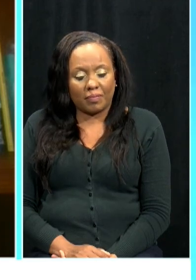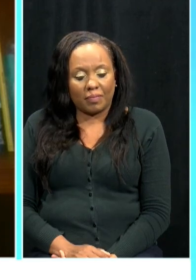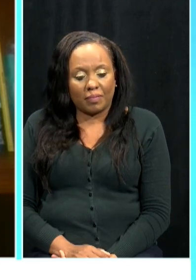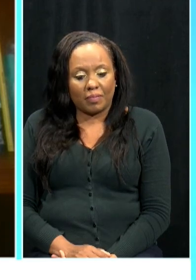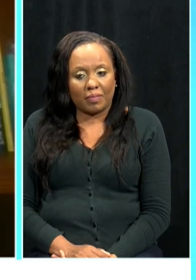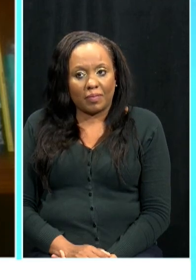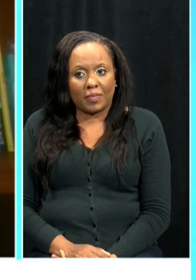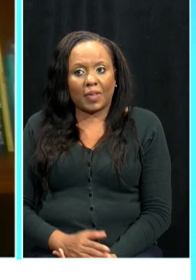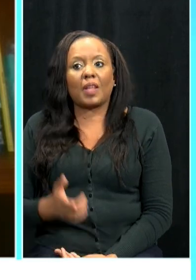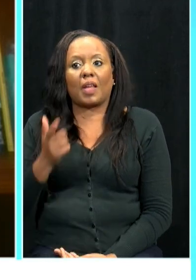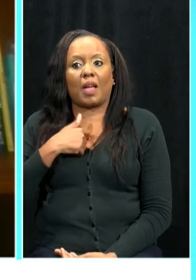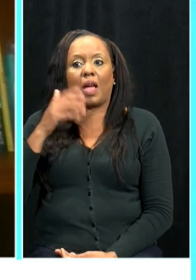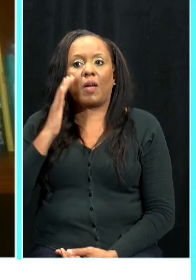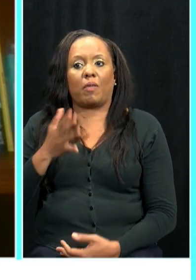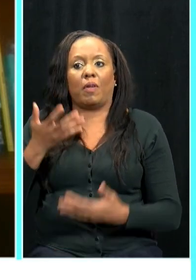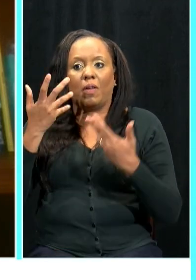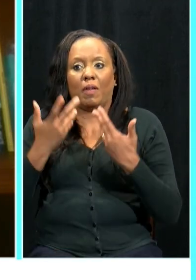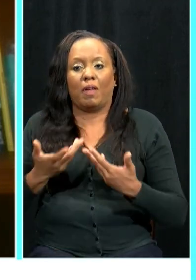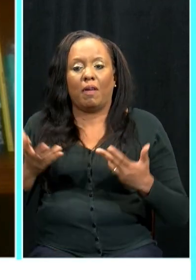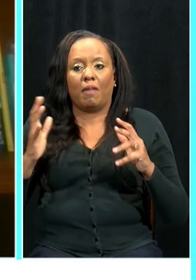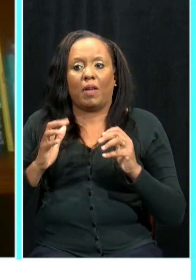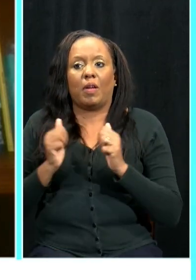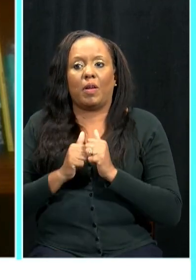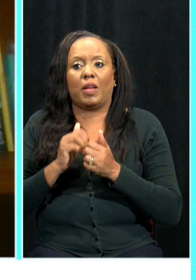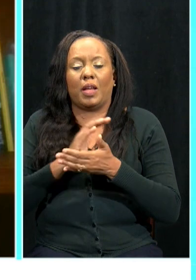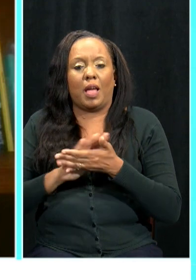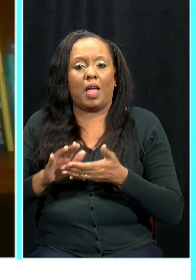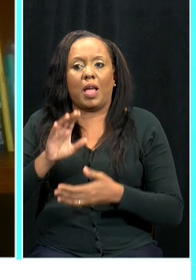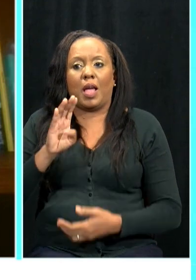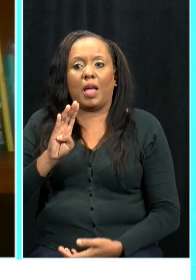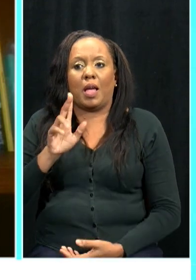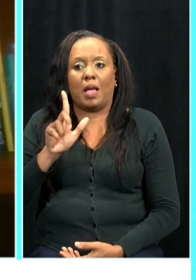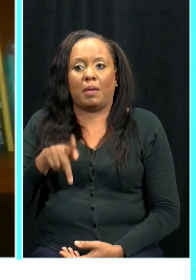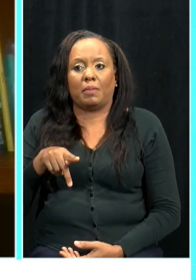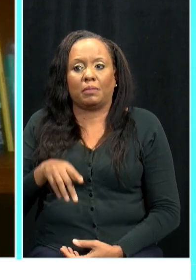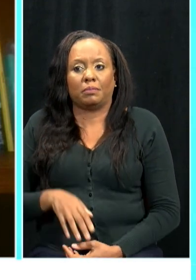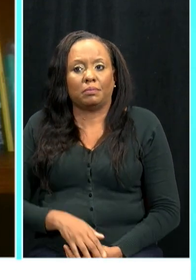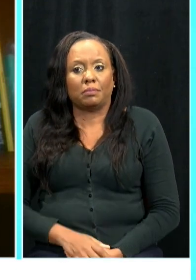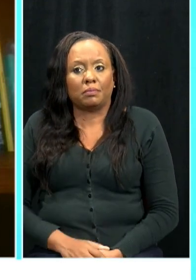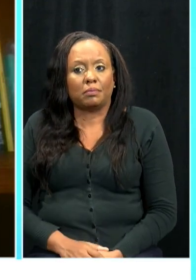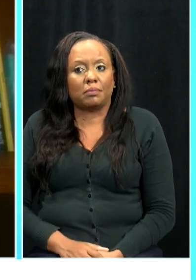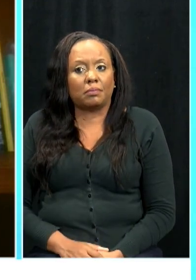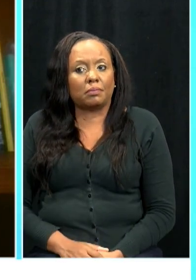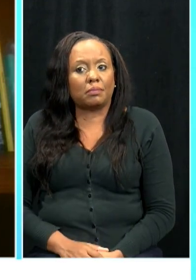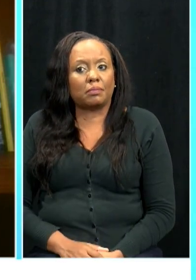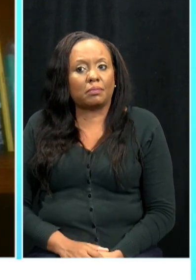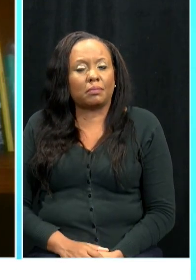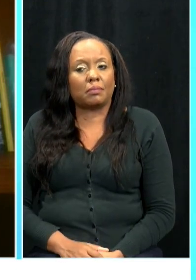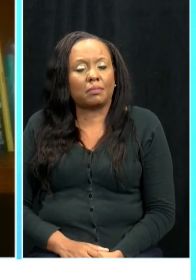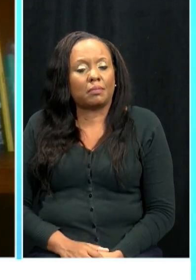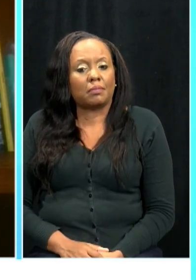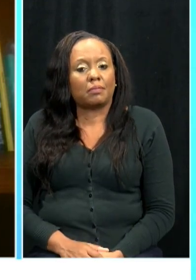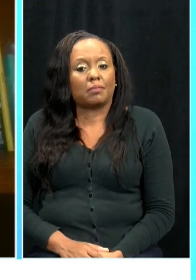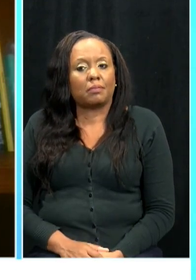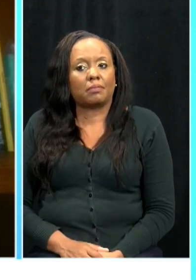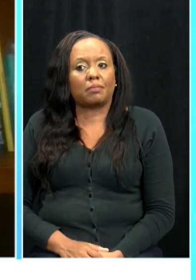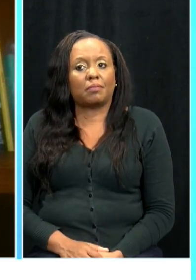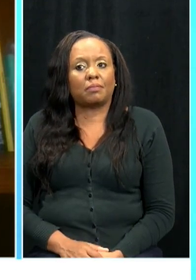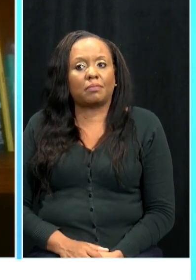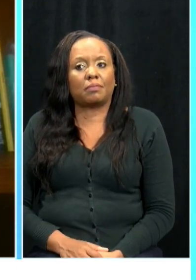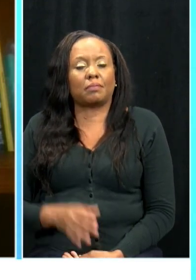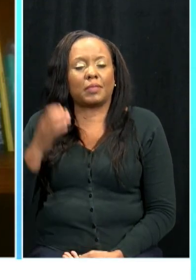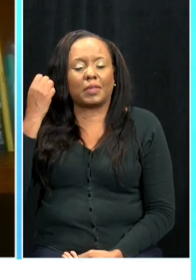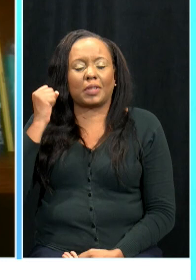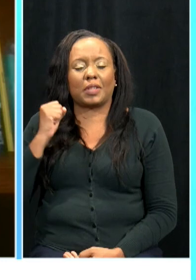campaign slogan for the BLP. They have 30 seats of the people. But I would agree the time is too